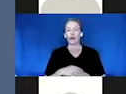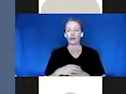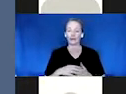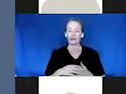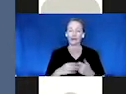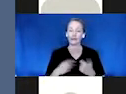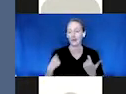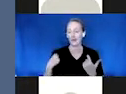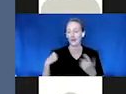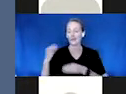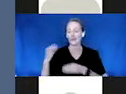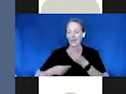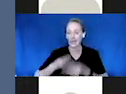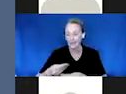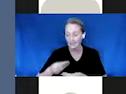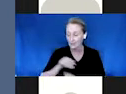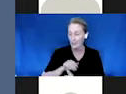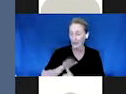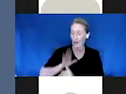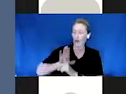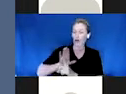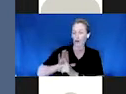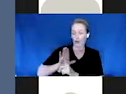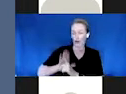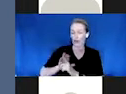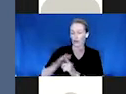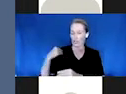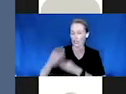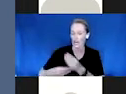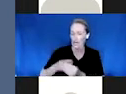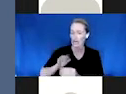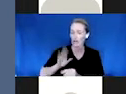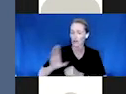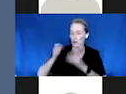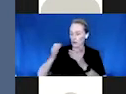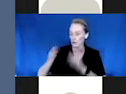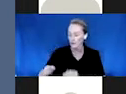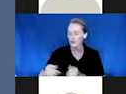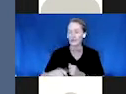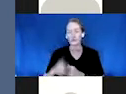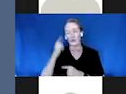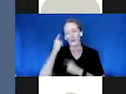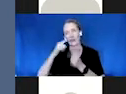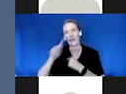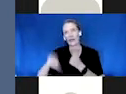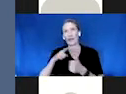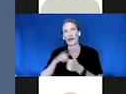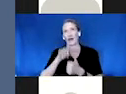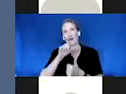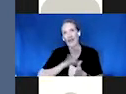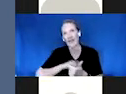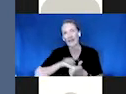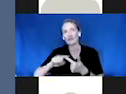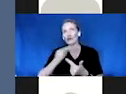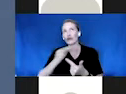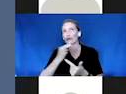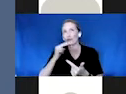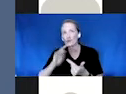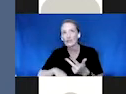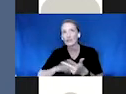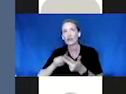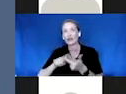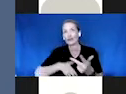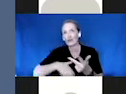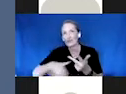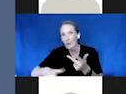genetics and her choices, then we're going to think about her age, her nutrition. She's pregnant, she has liver disease, she's